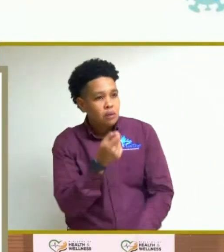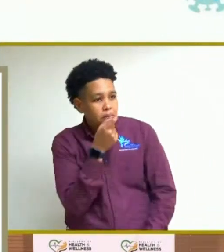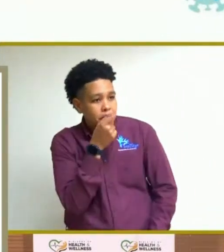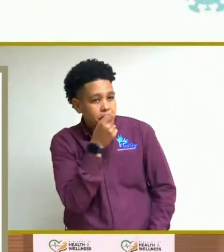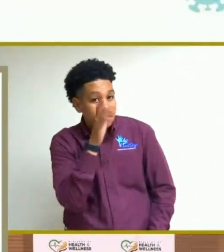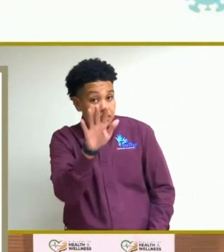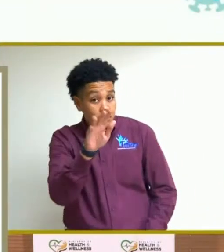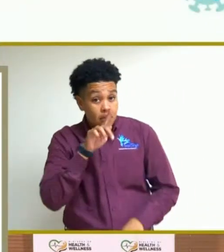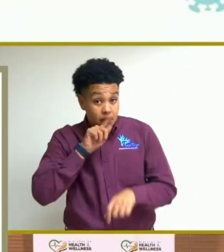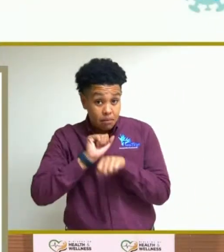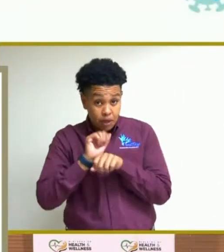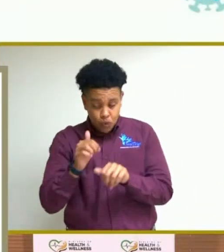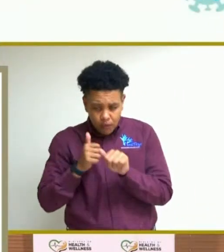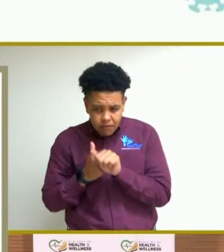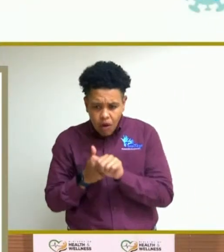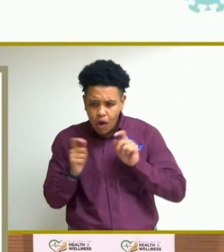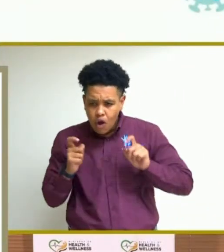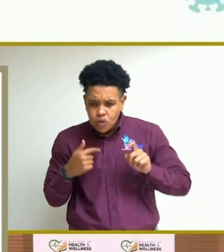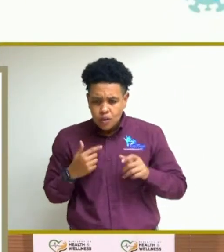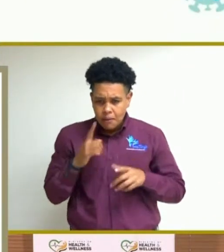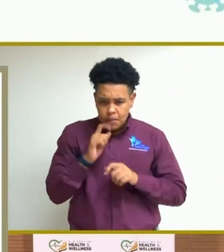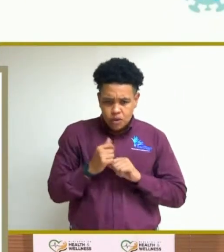the control of their illnesses.